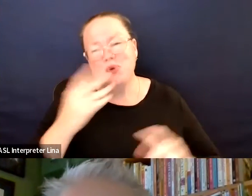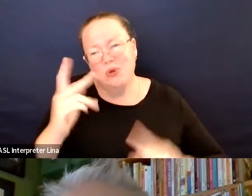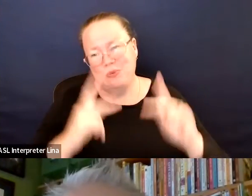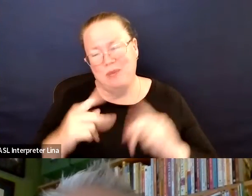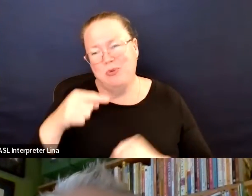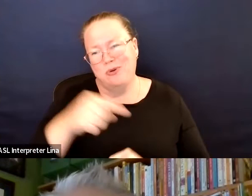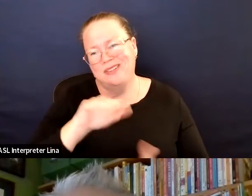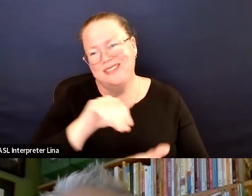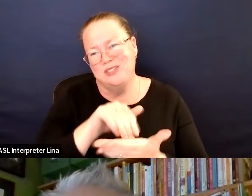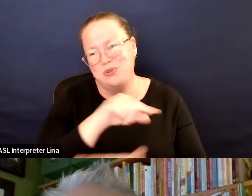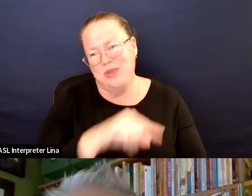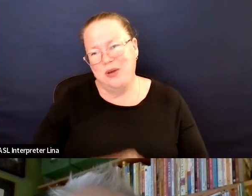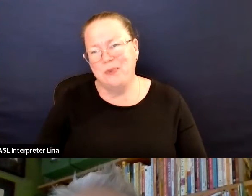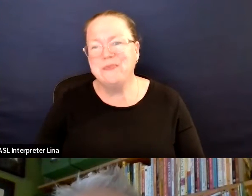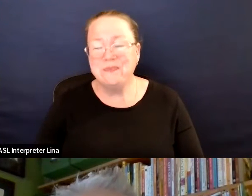center.